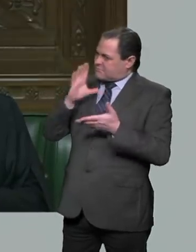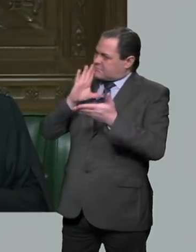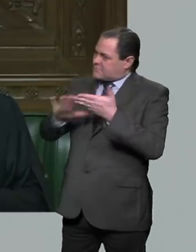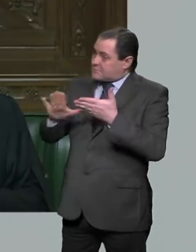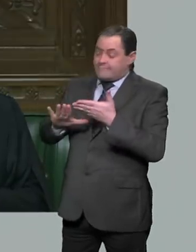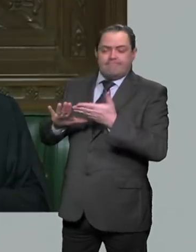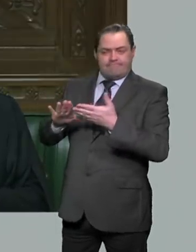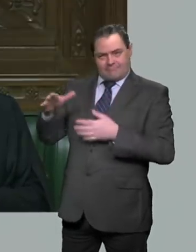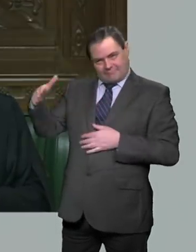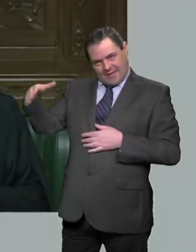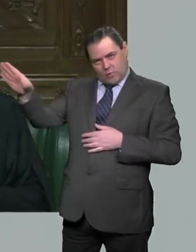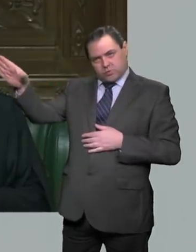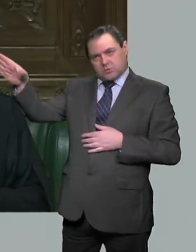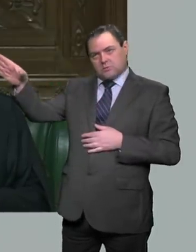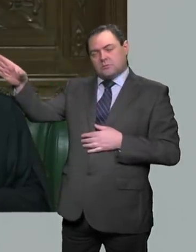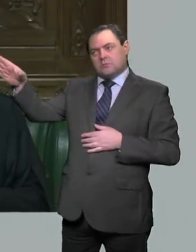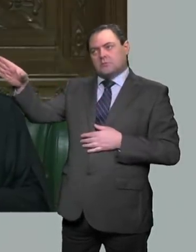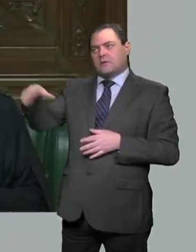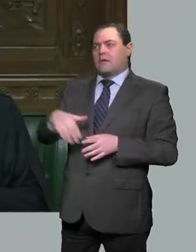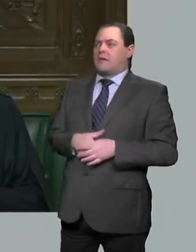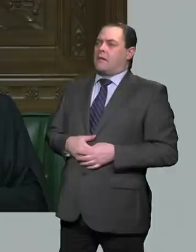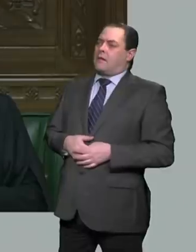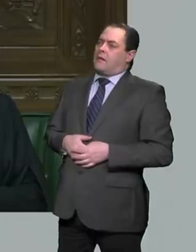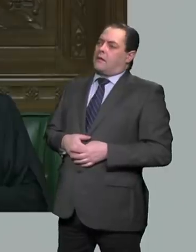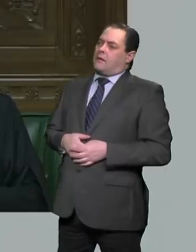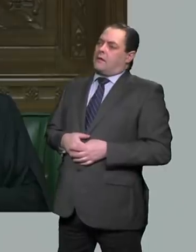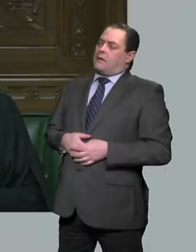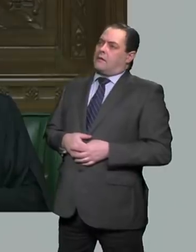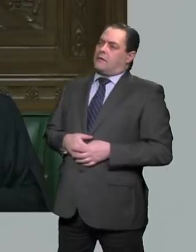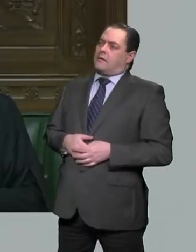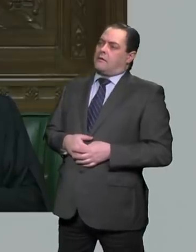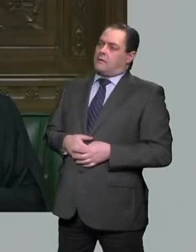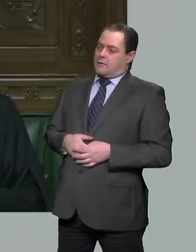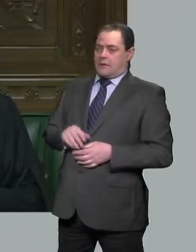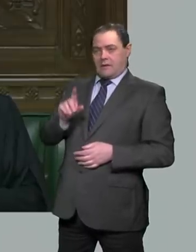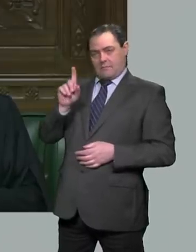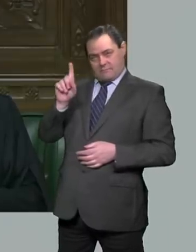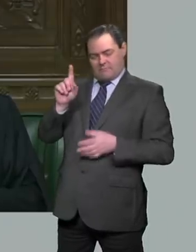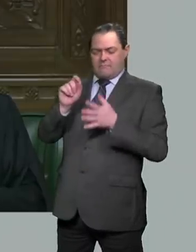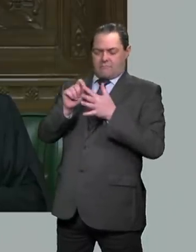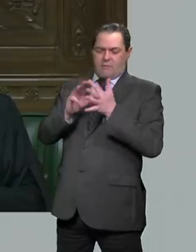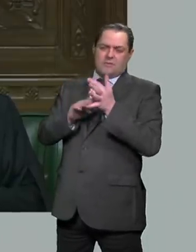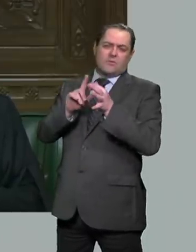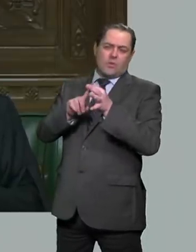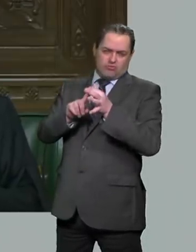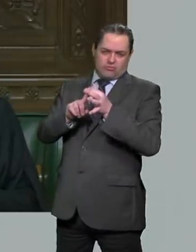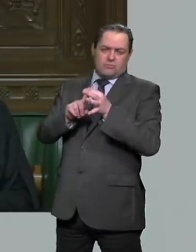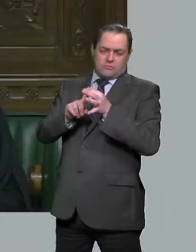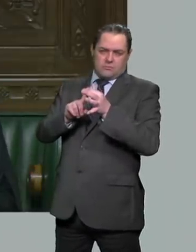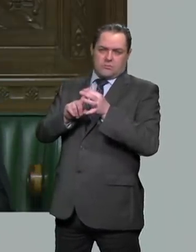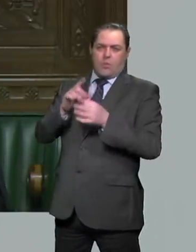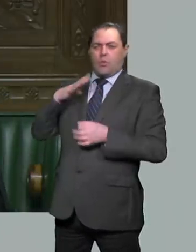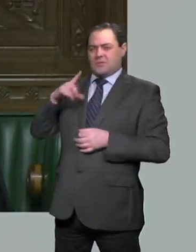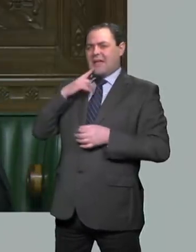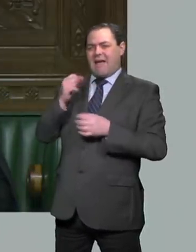order members to withdraw on seeking their suspension. Before we come to Prime Minister's questions, I'd like to point out that the